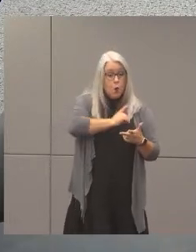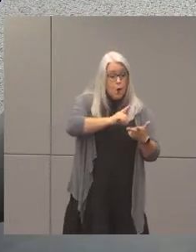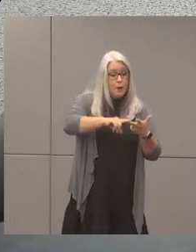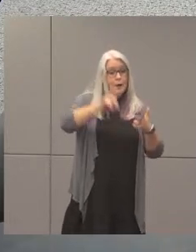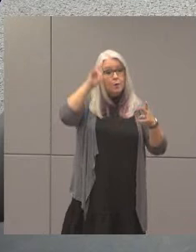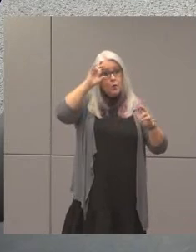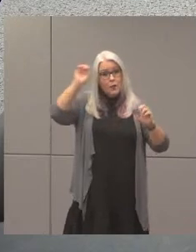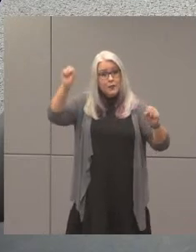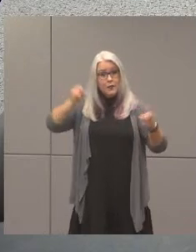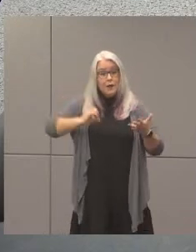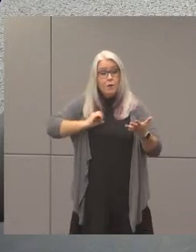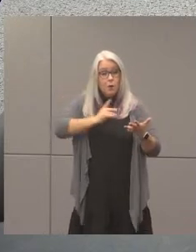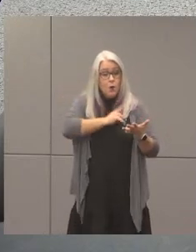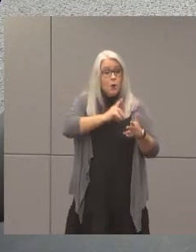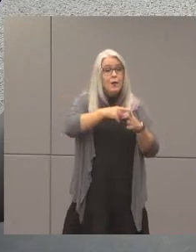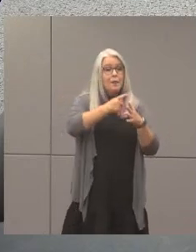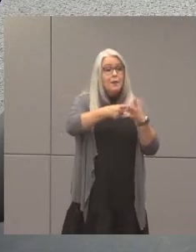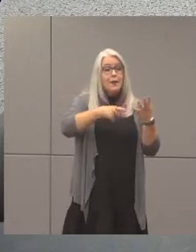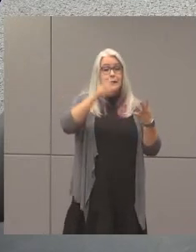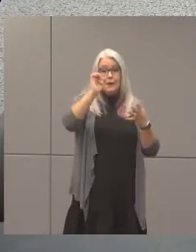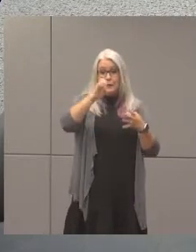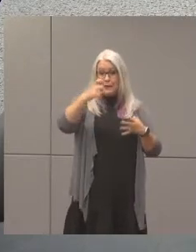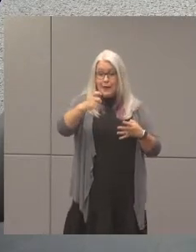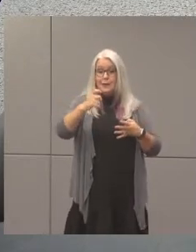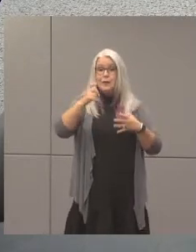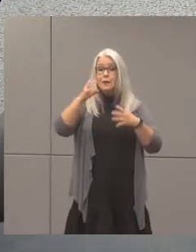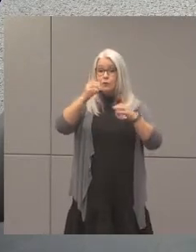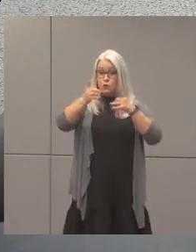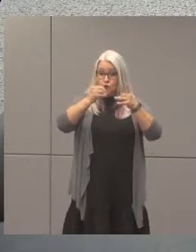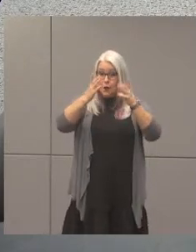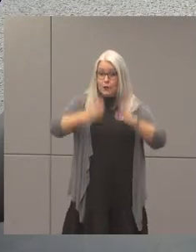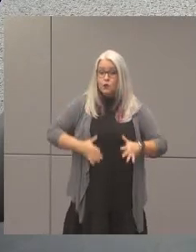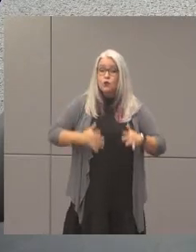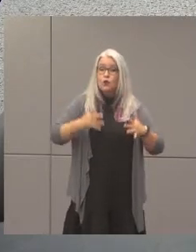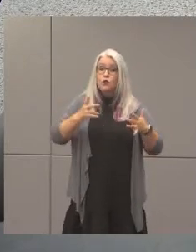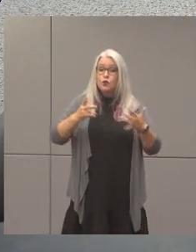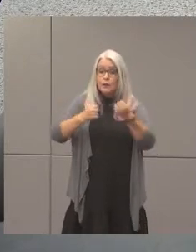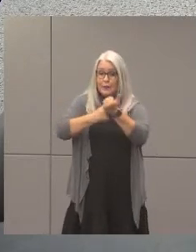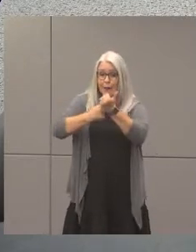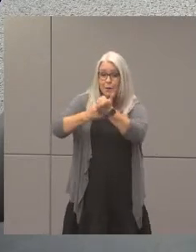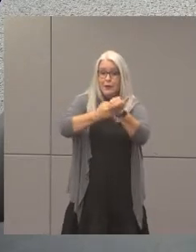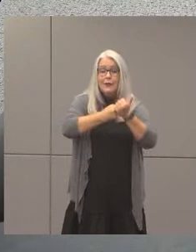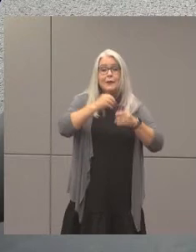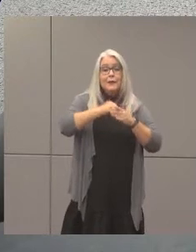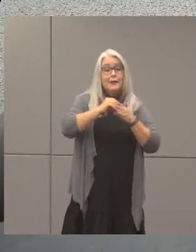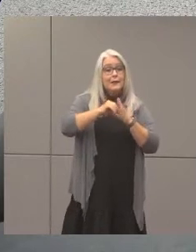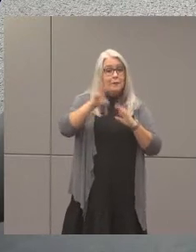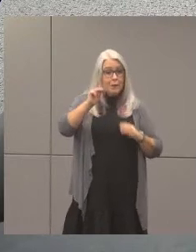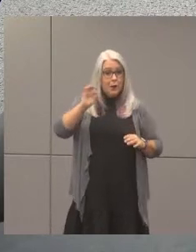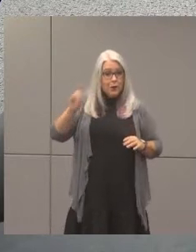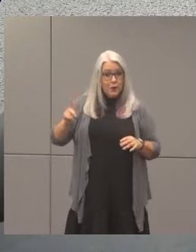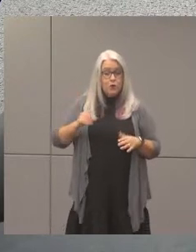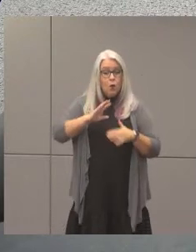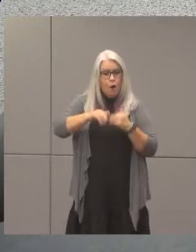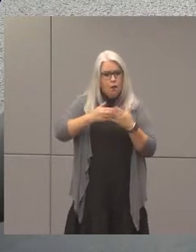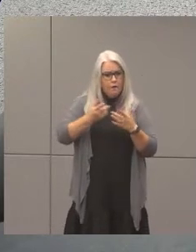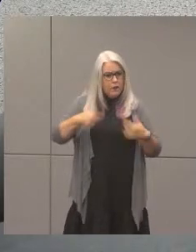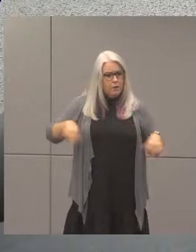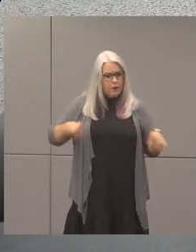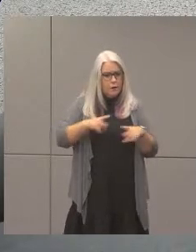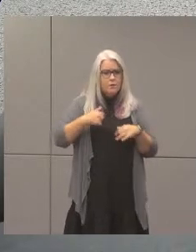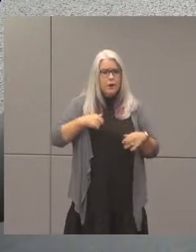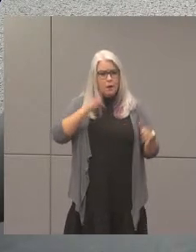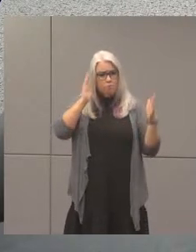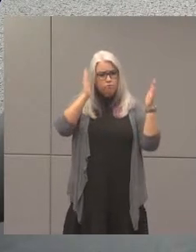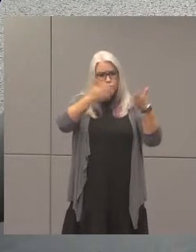of the board, and eventually as the executive director lobbying in Annapolis, Maryland. And all of the things that I paid attention to